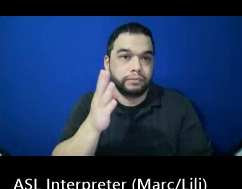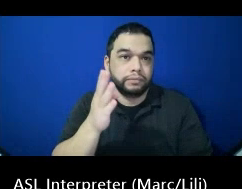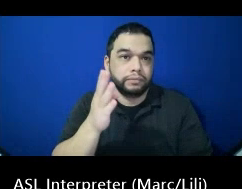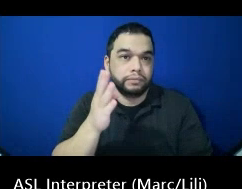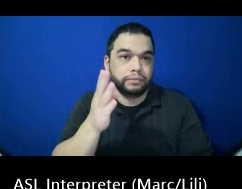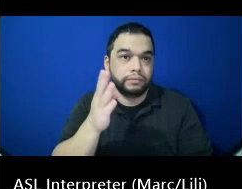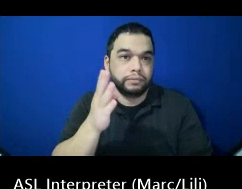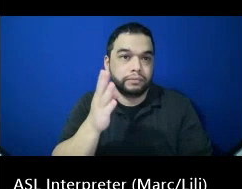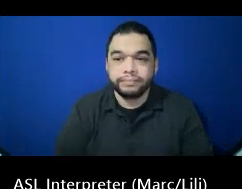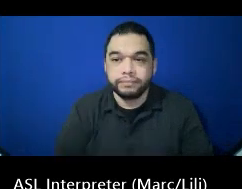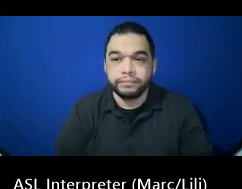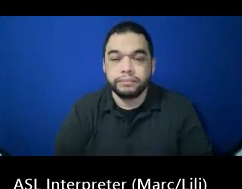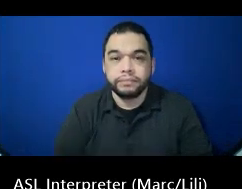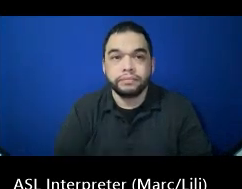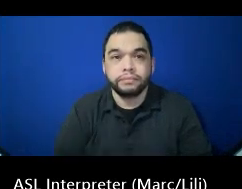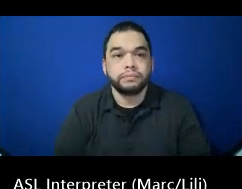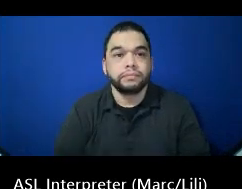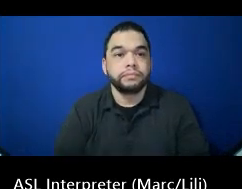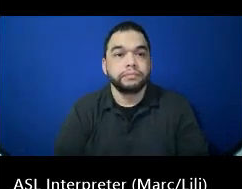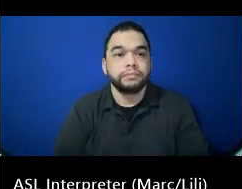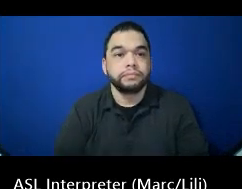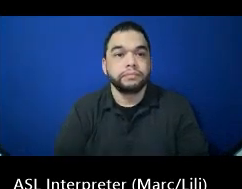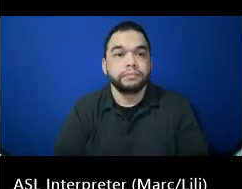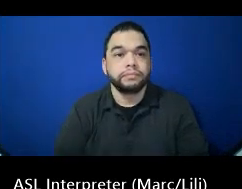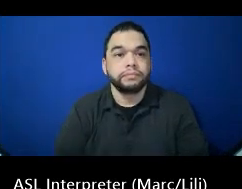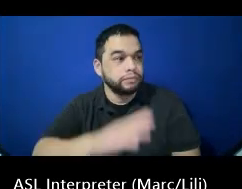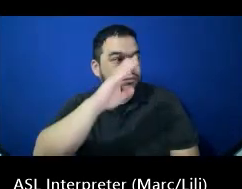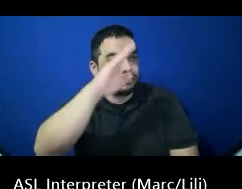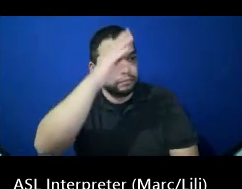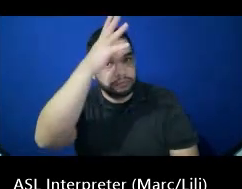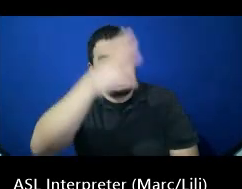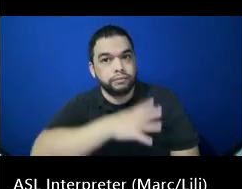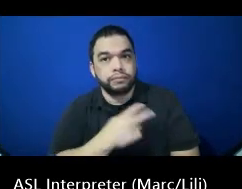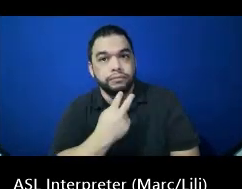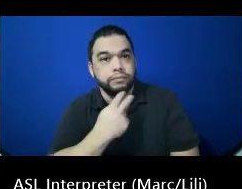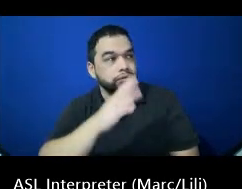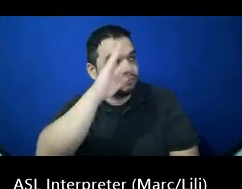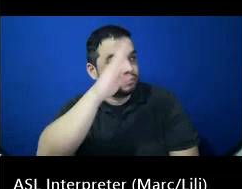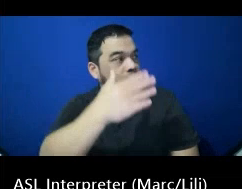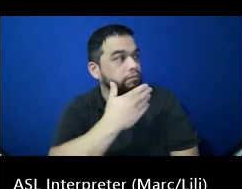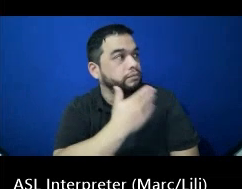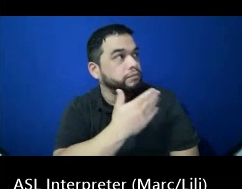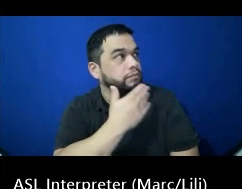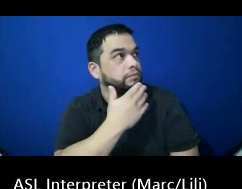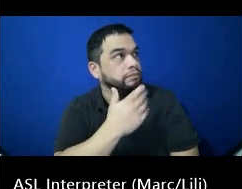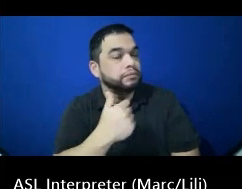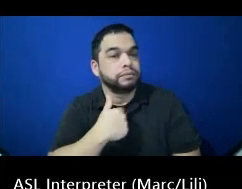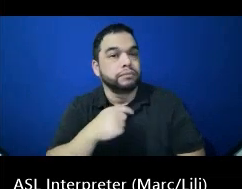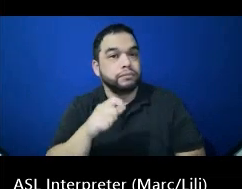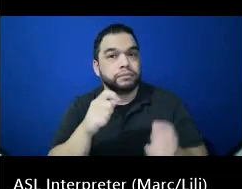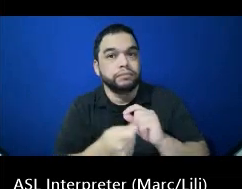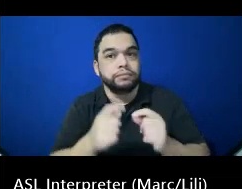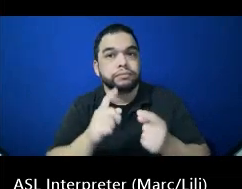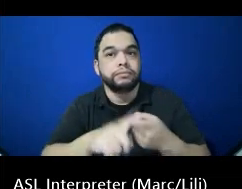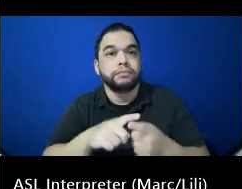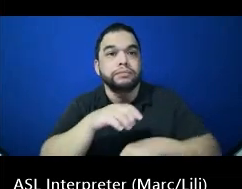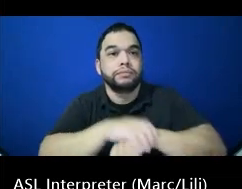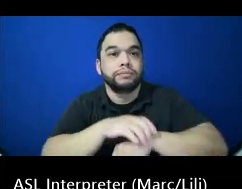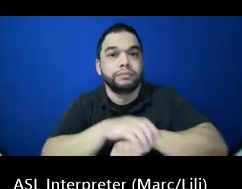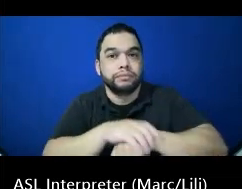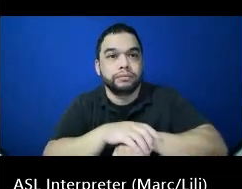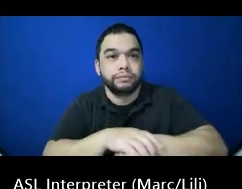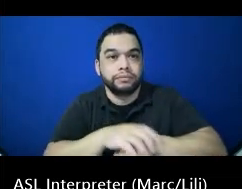Here you go, Bill. Gracias, thank you. La doctora Bracero. Thank you, Dr. Bracero. And I'm going to change to English.